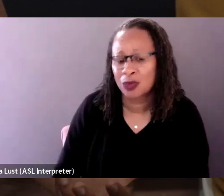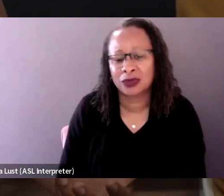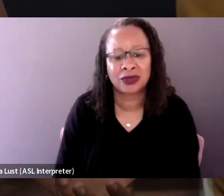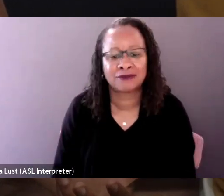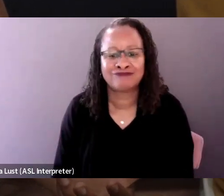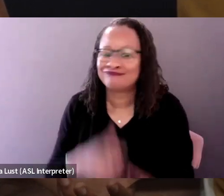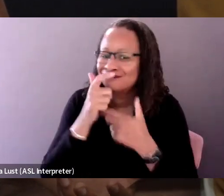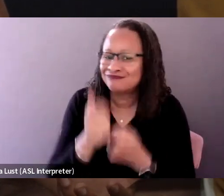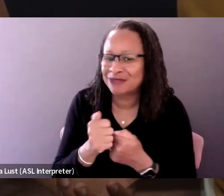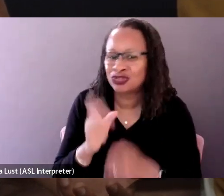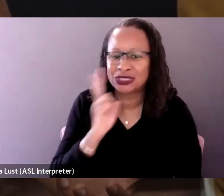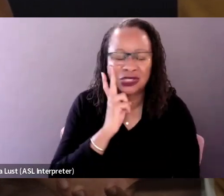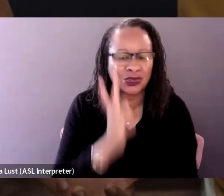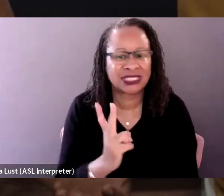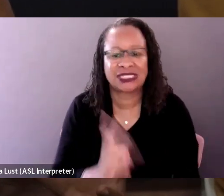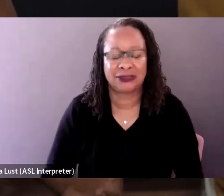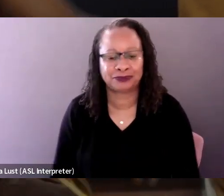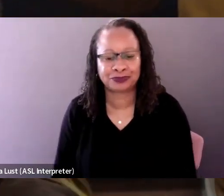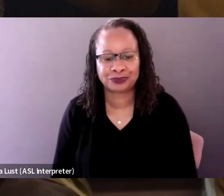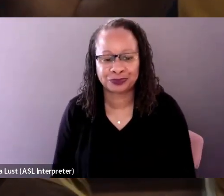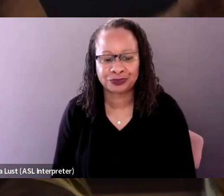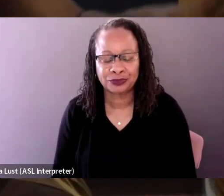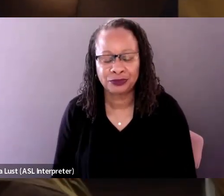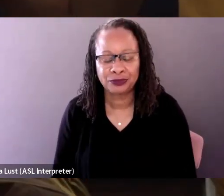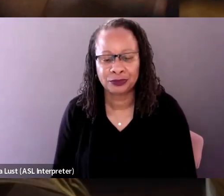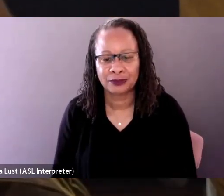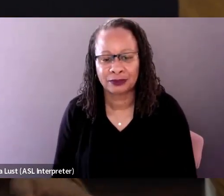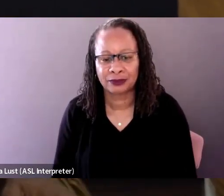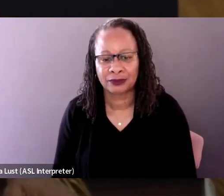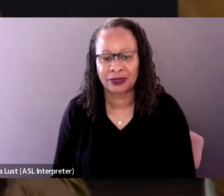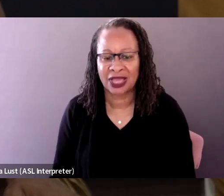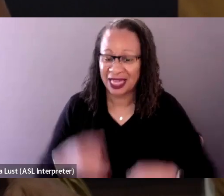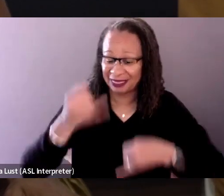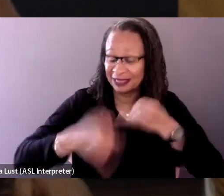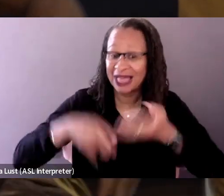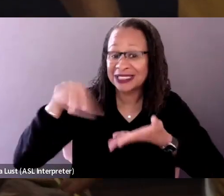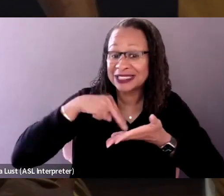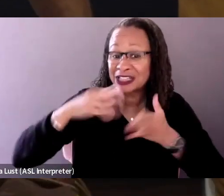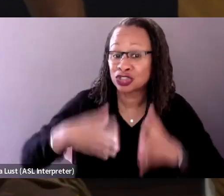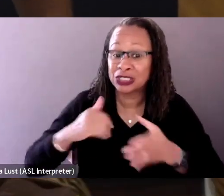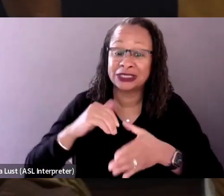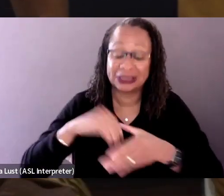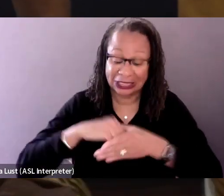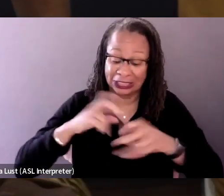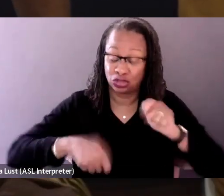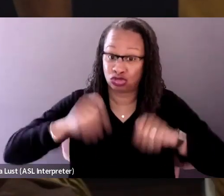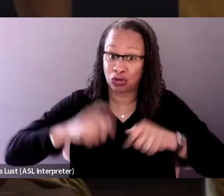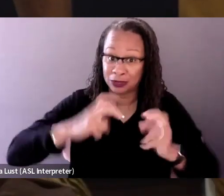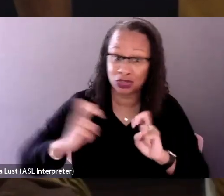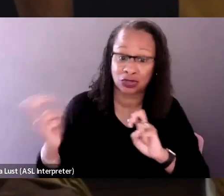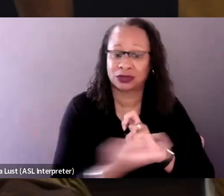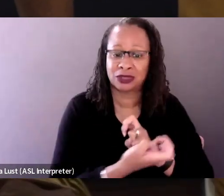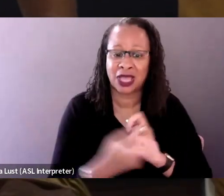interesting seeing. There was the last dancer in the drum circle who's wearing the Nelson Mandela